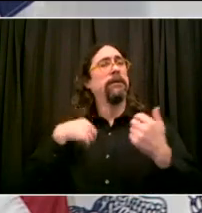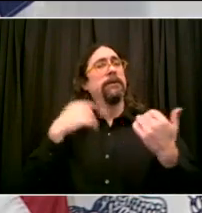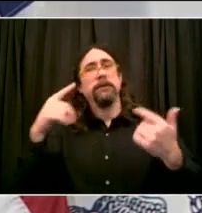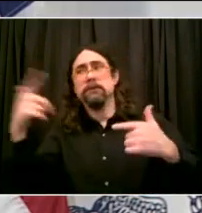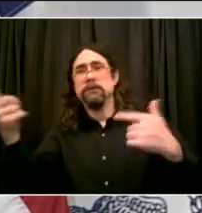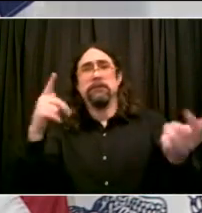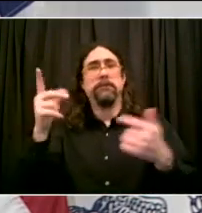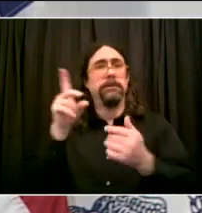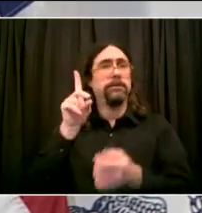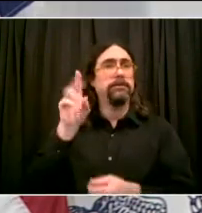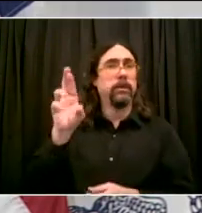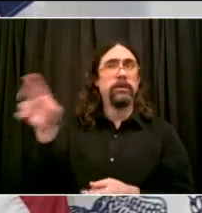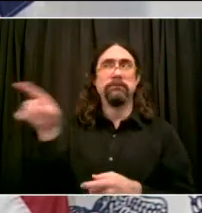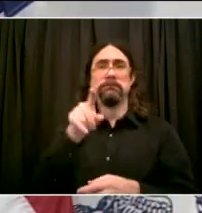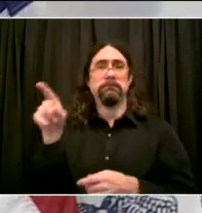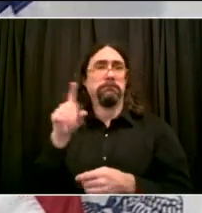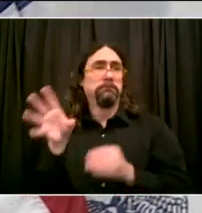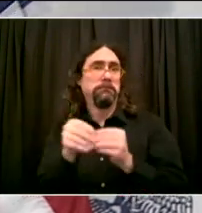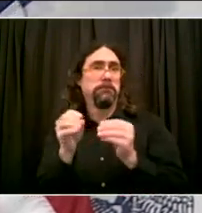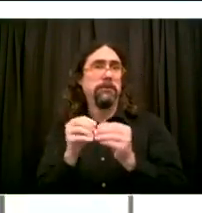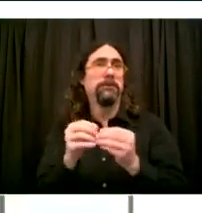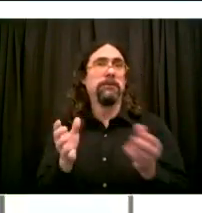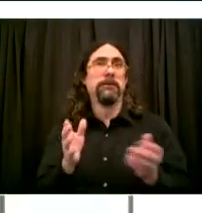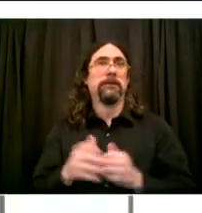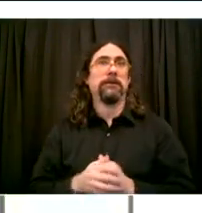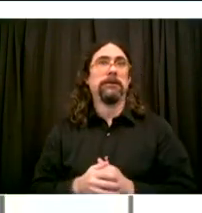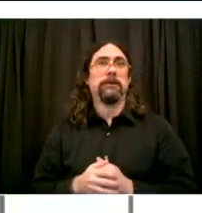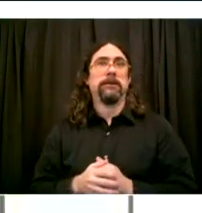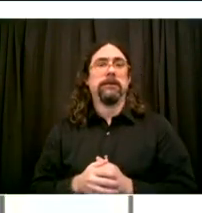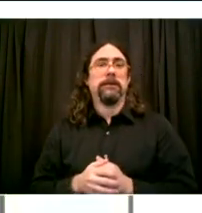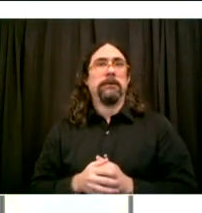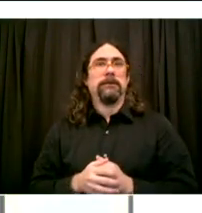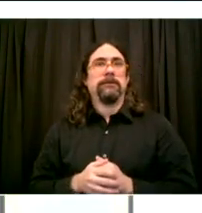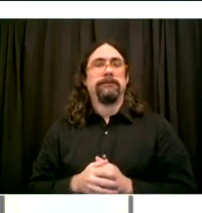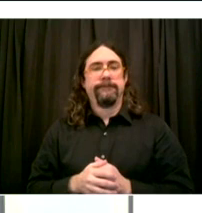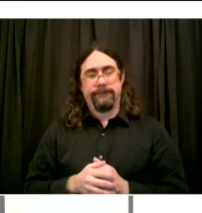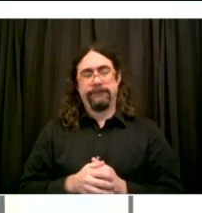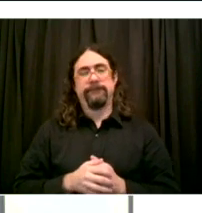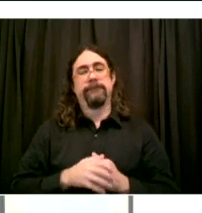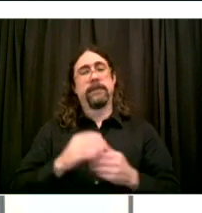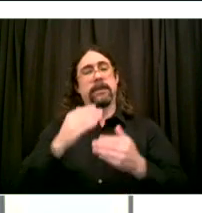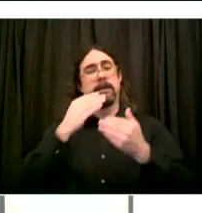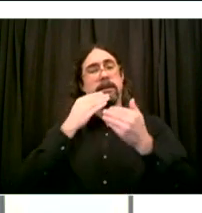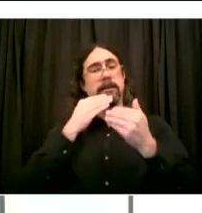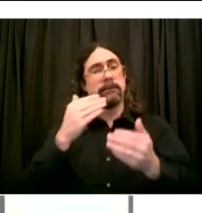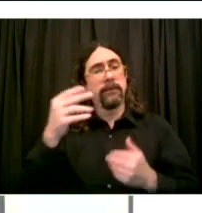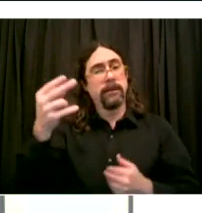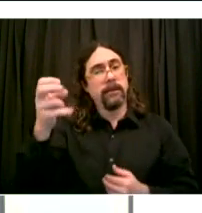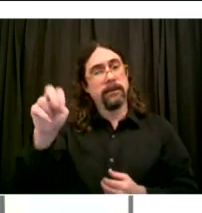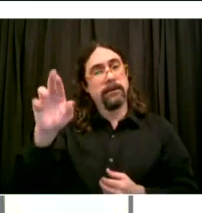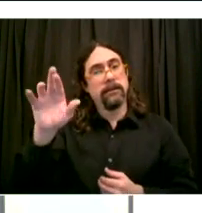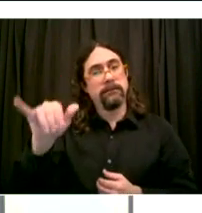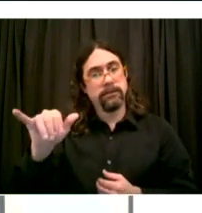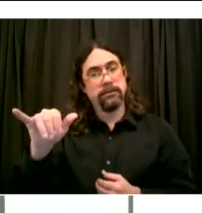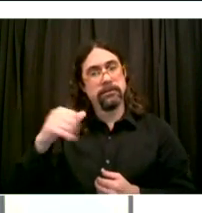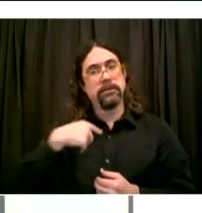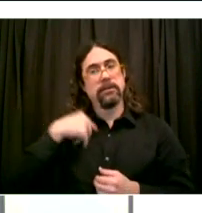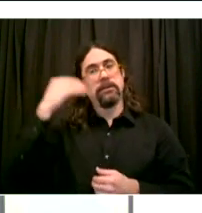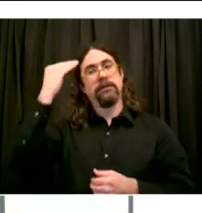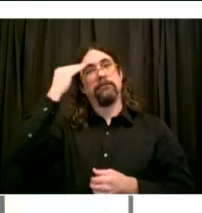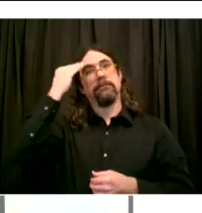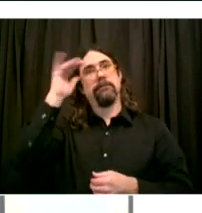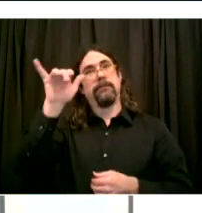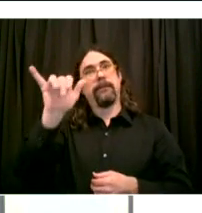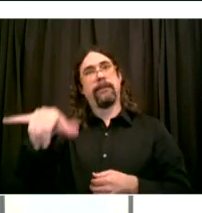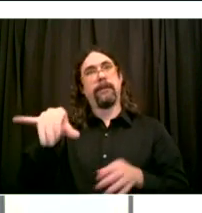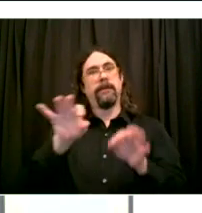this very important question. As the mayor said, we are very focused on access, but